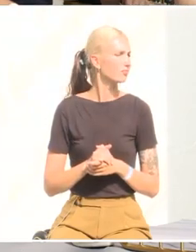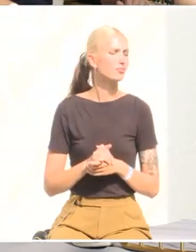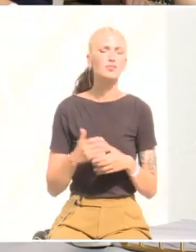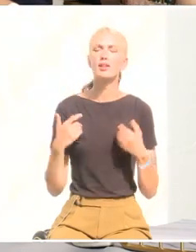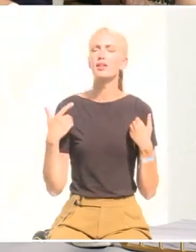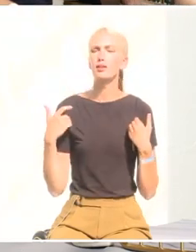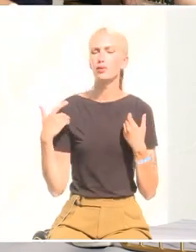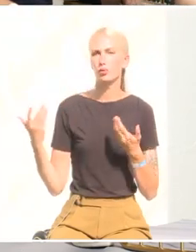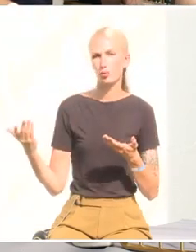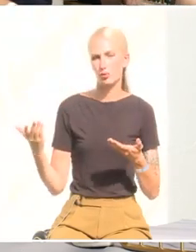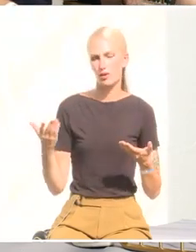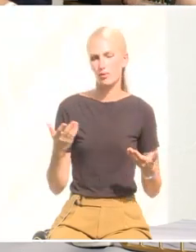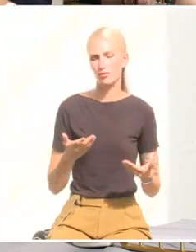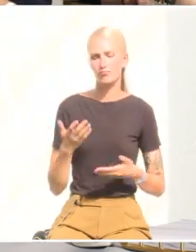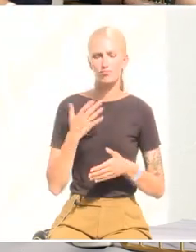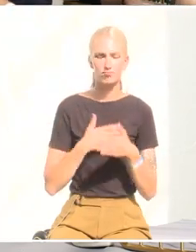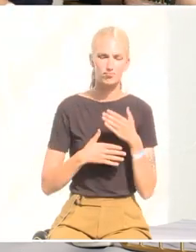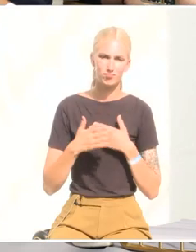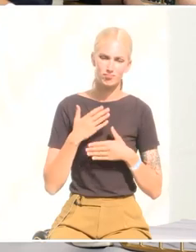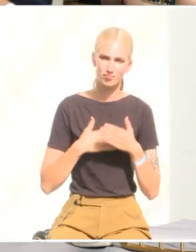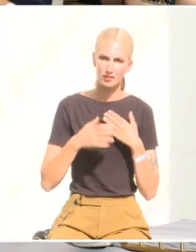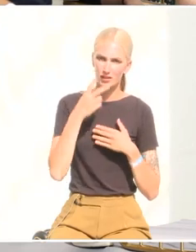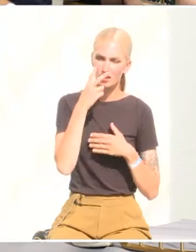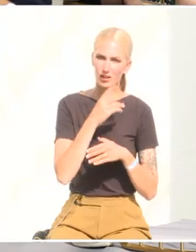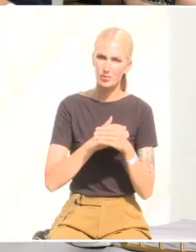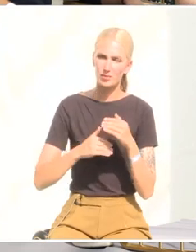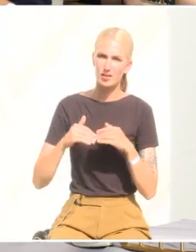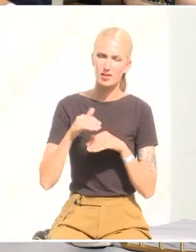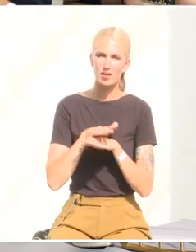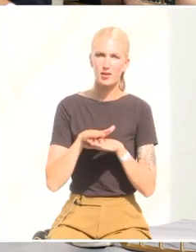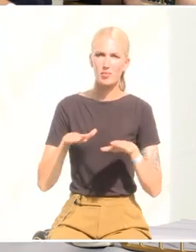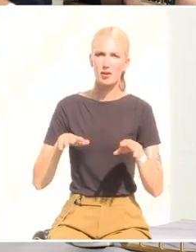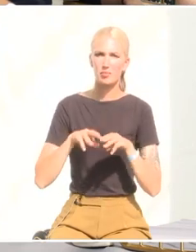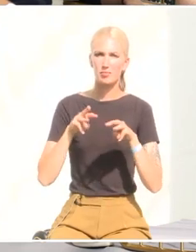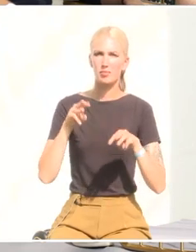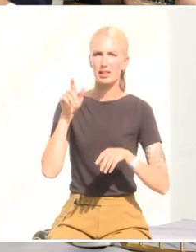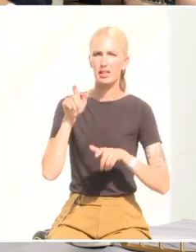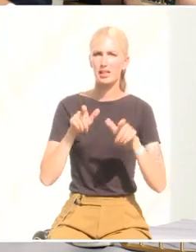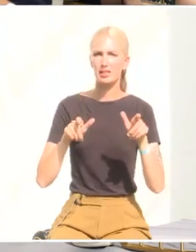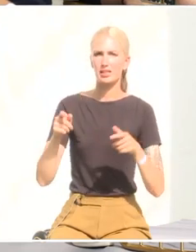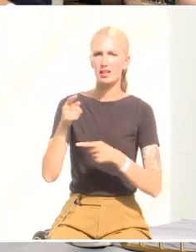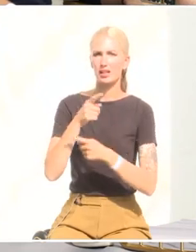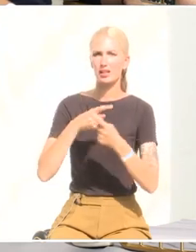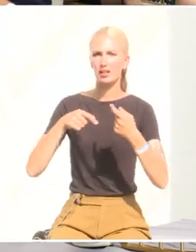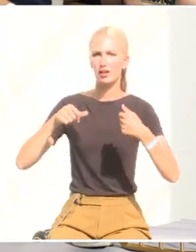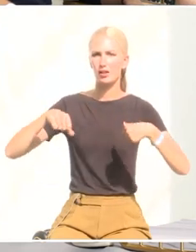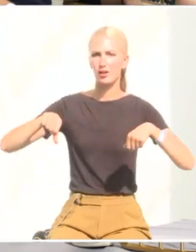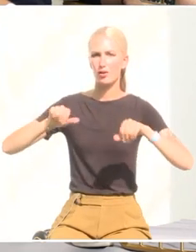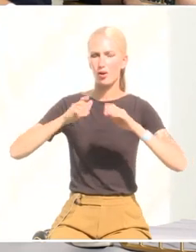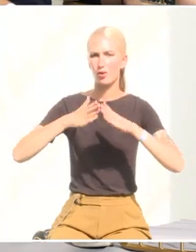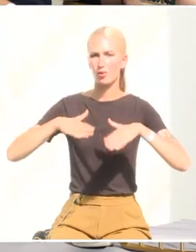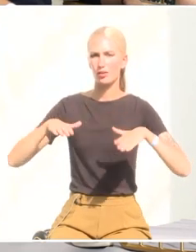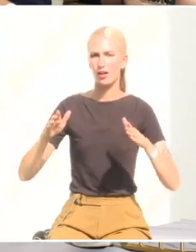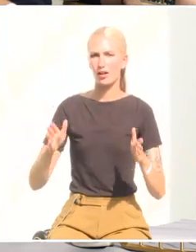Welcome, everyone. Very, very welcome again to the Nordic Council of Ministers and our fantastic space here at